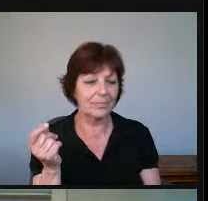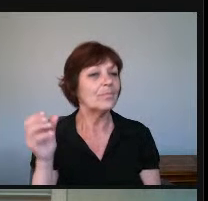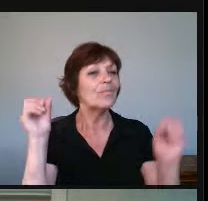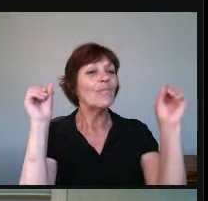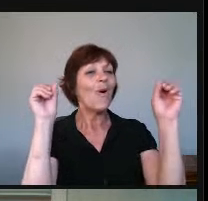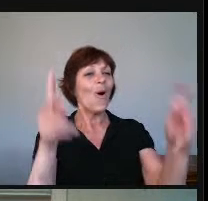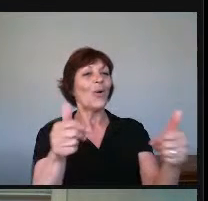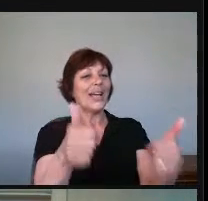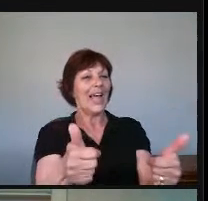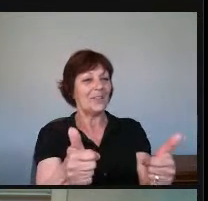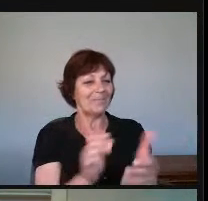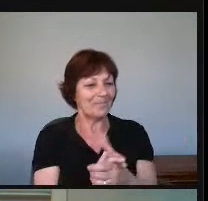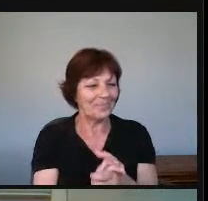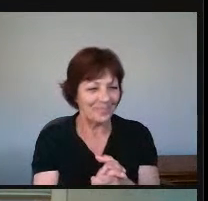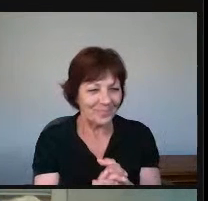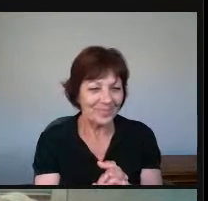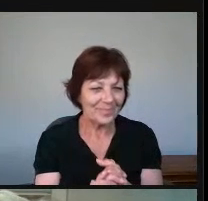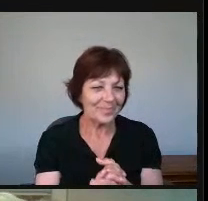Okay. Well, I'm